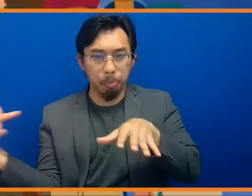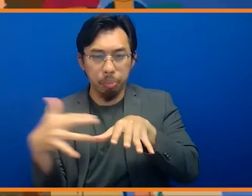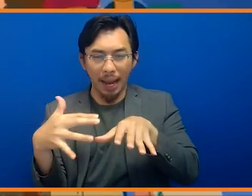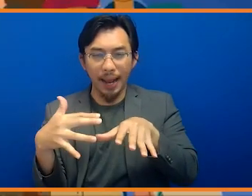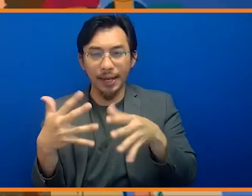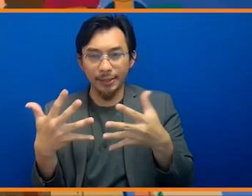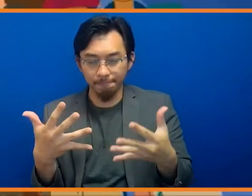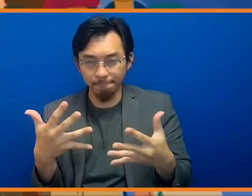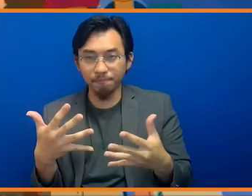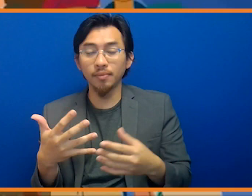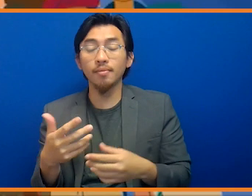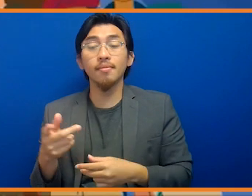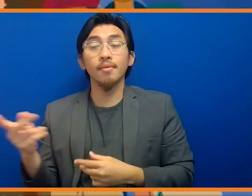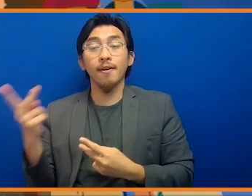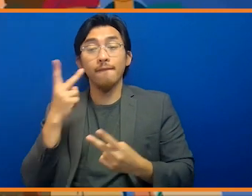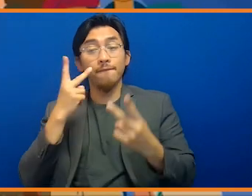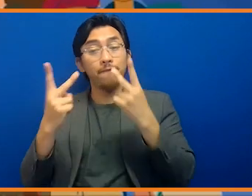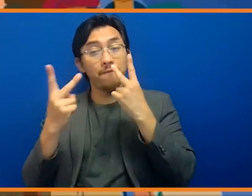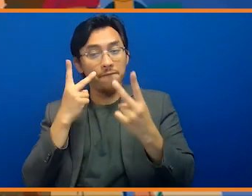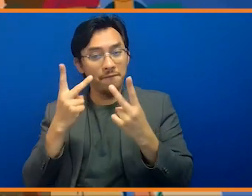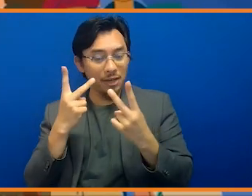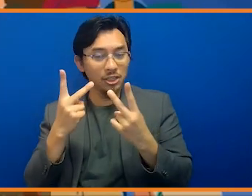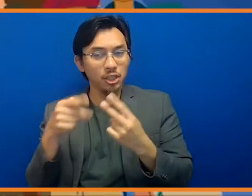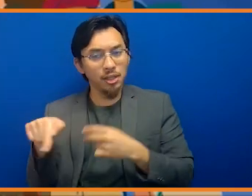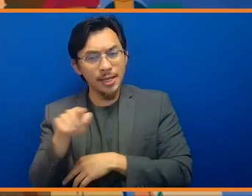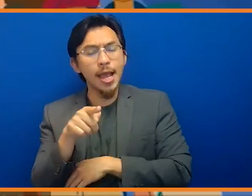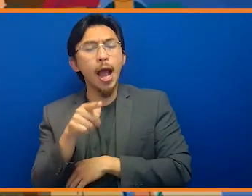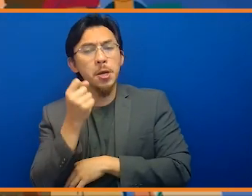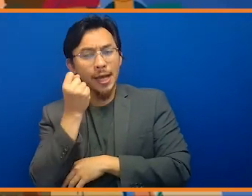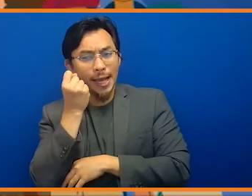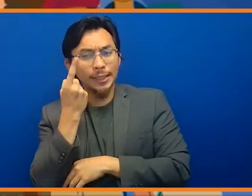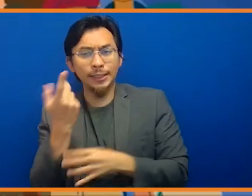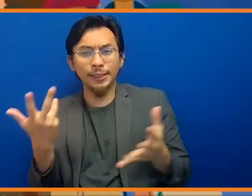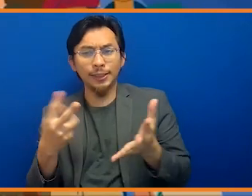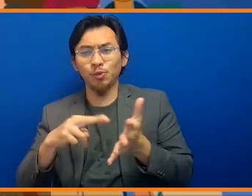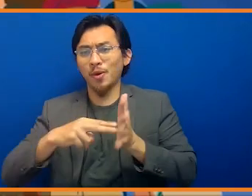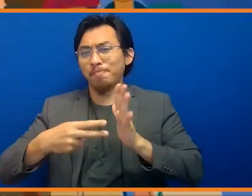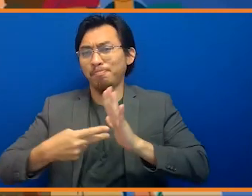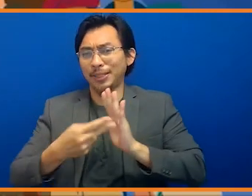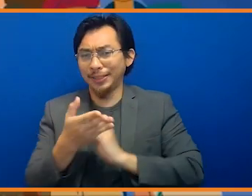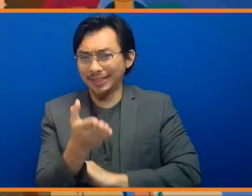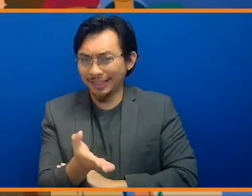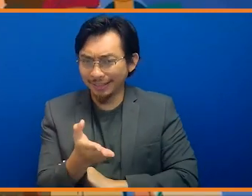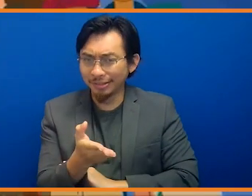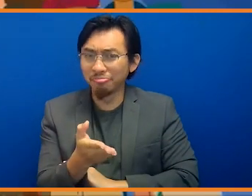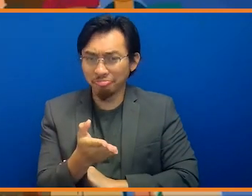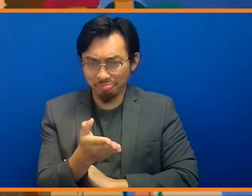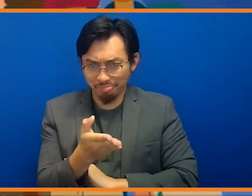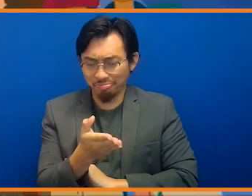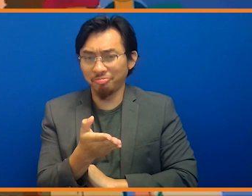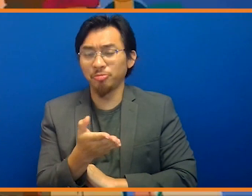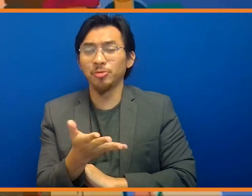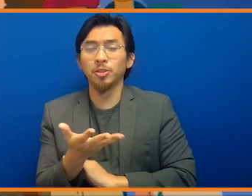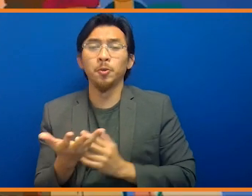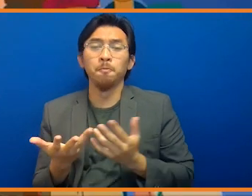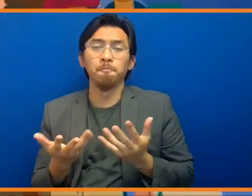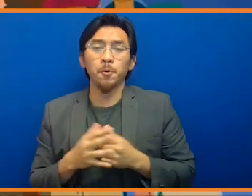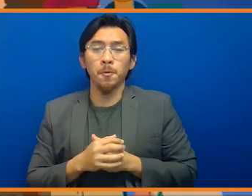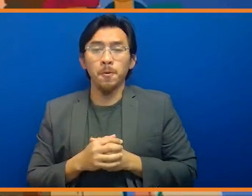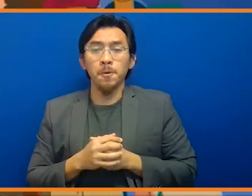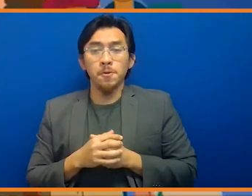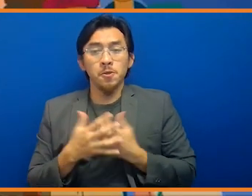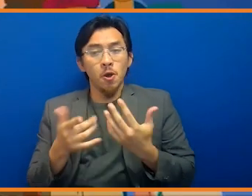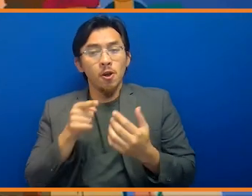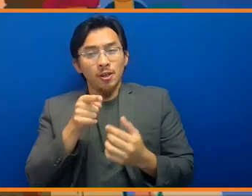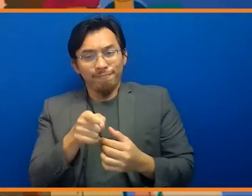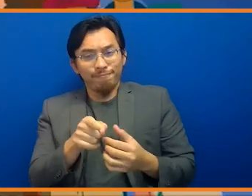is quite a bit easier for the visitor to understand the meaning of that, but it's only